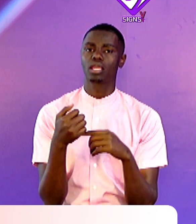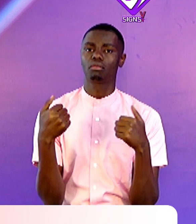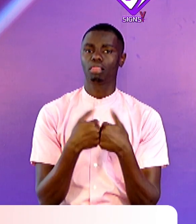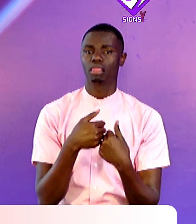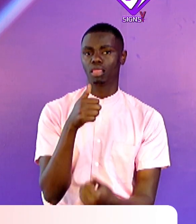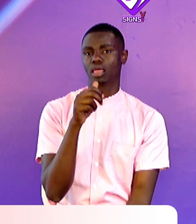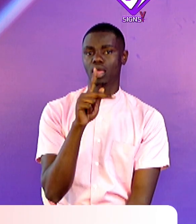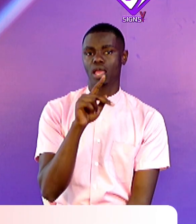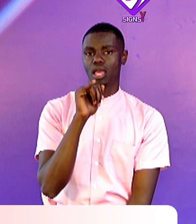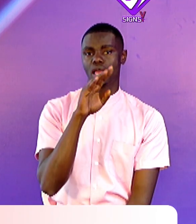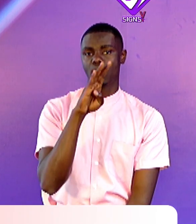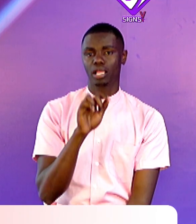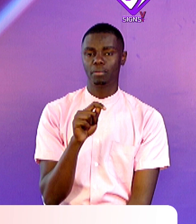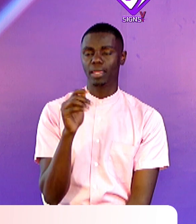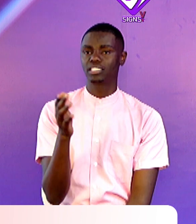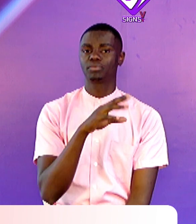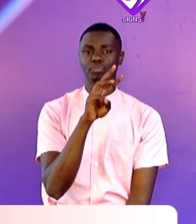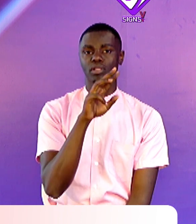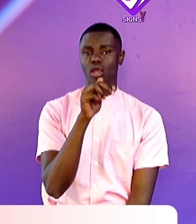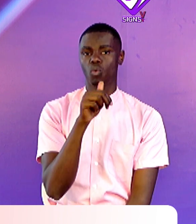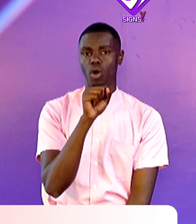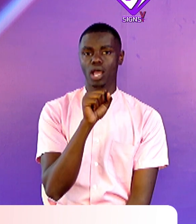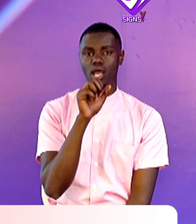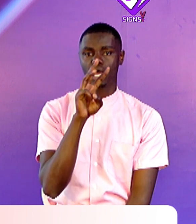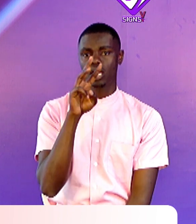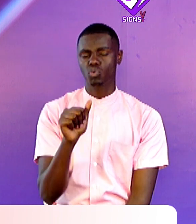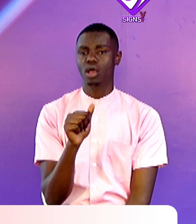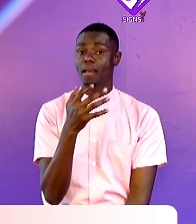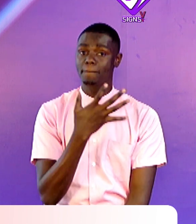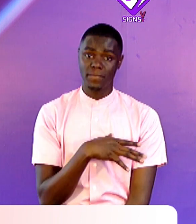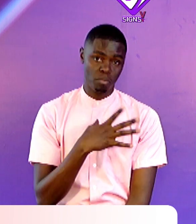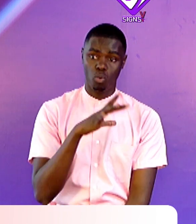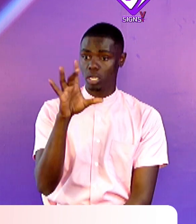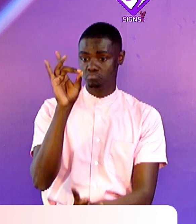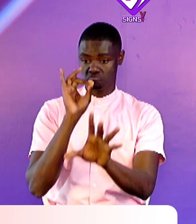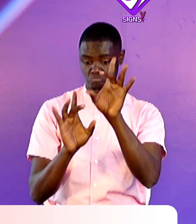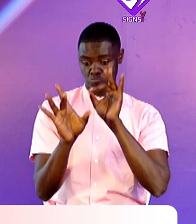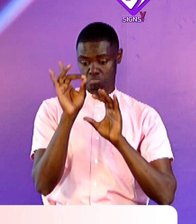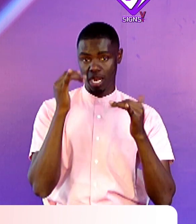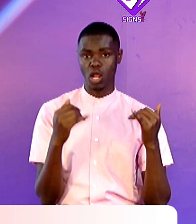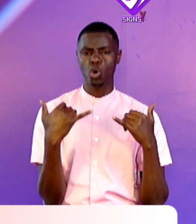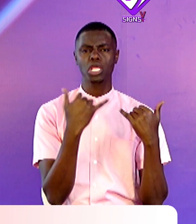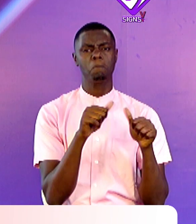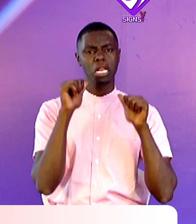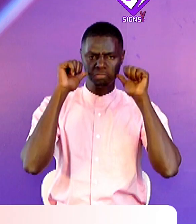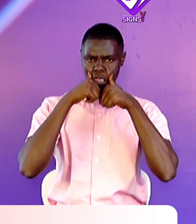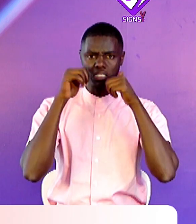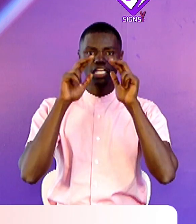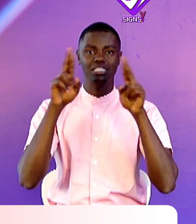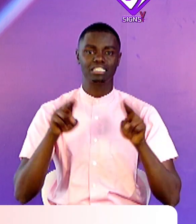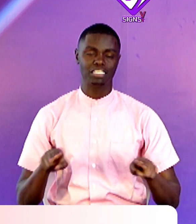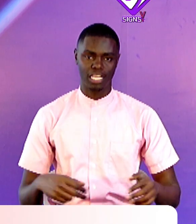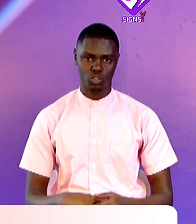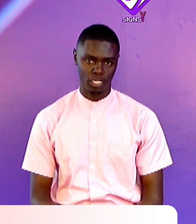Kibet, Waswa, you know, these are the people we took, and now they're playing very nicely, you know, out